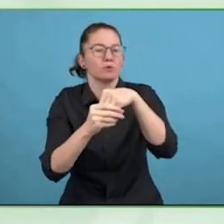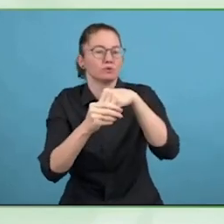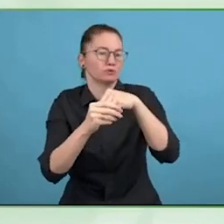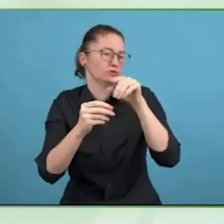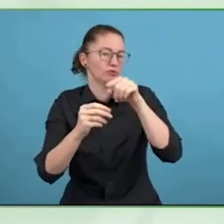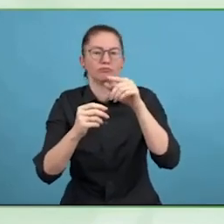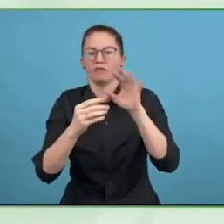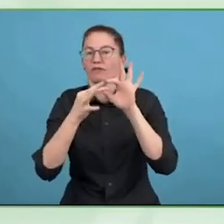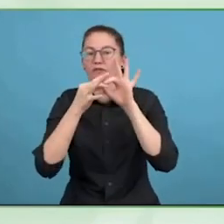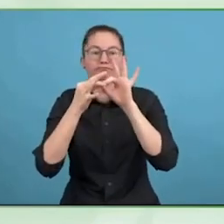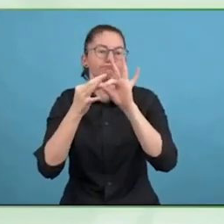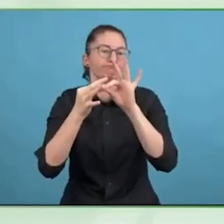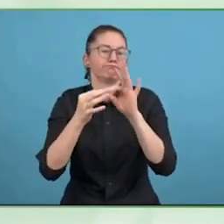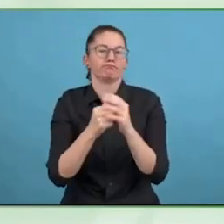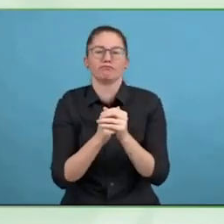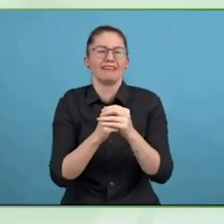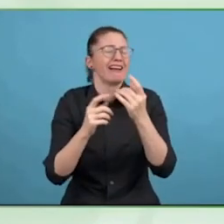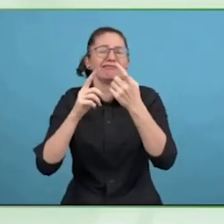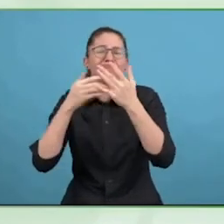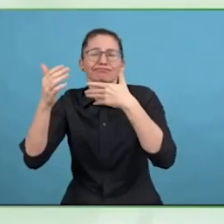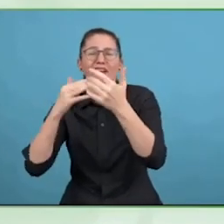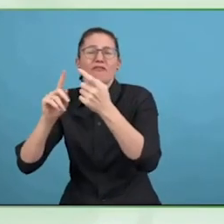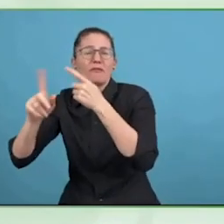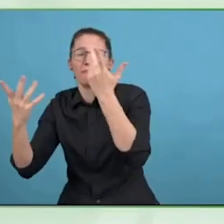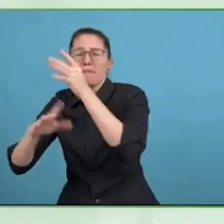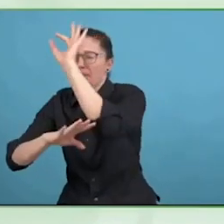draft, but it's we are still working on it